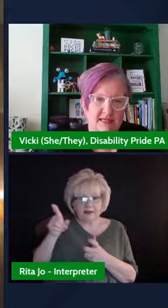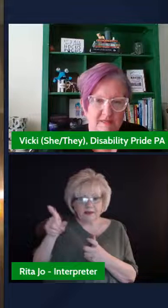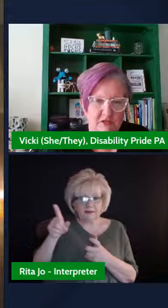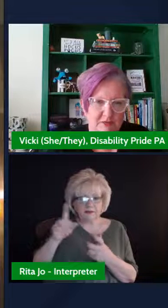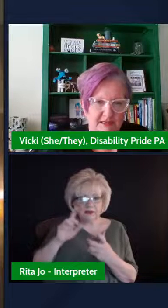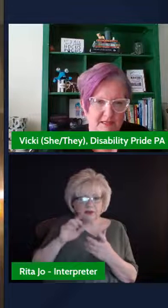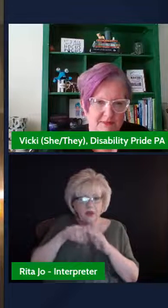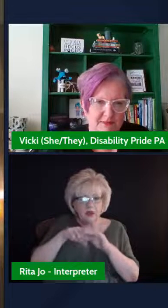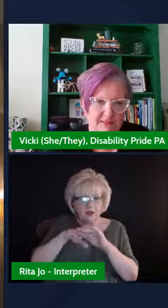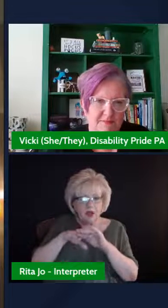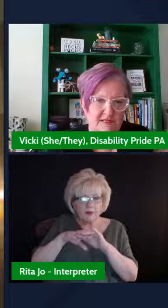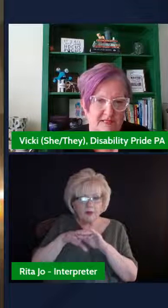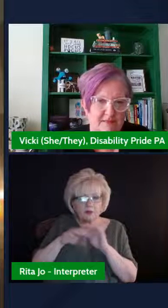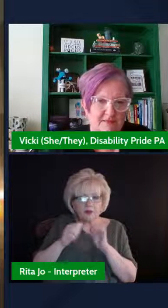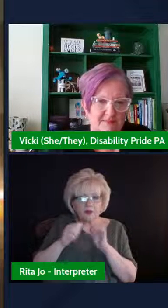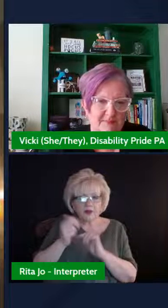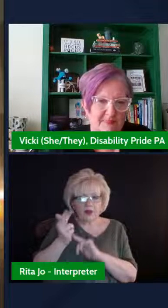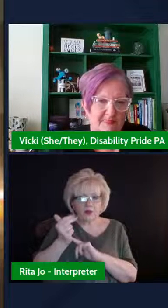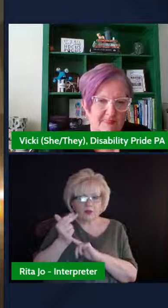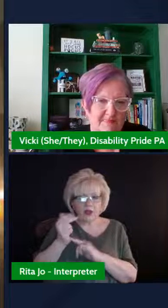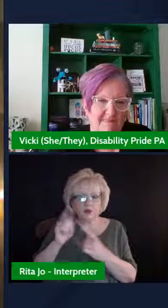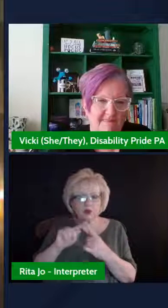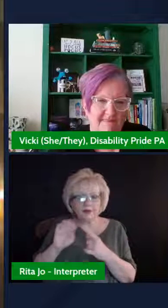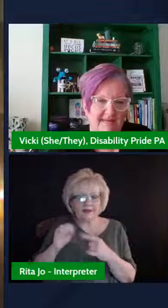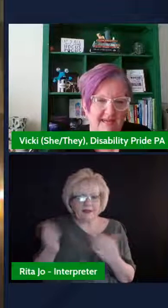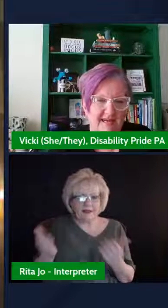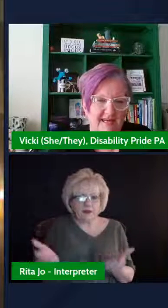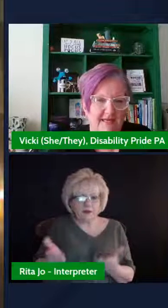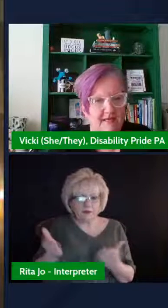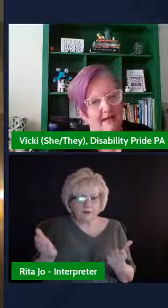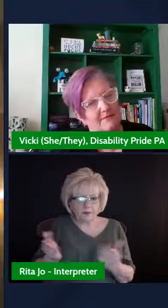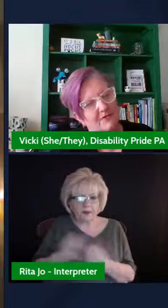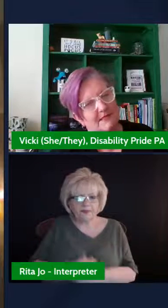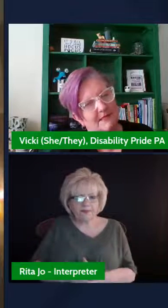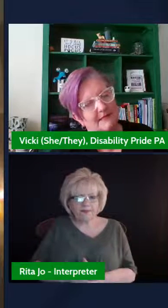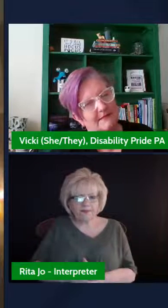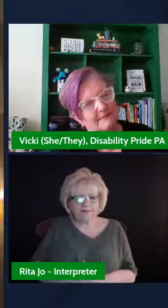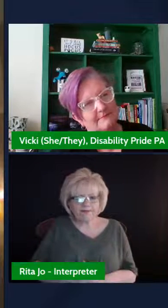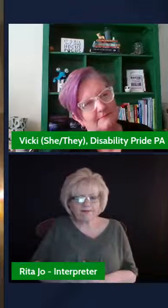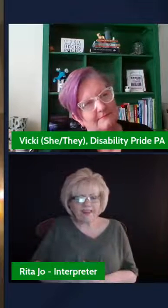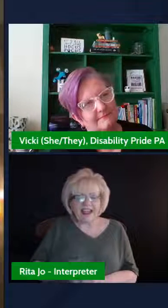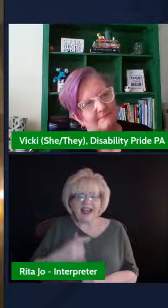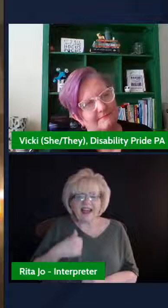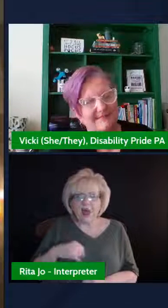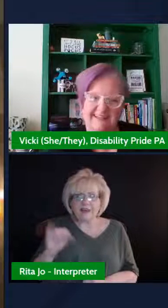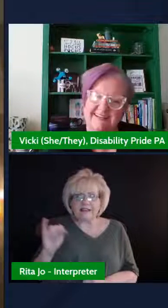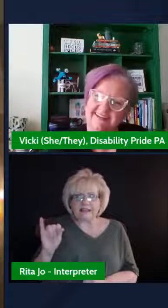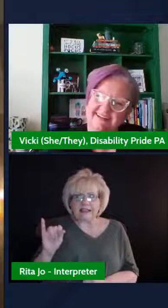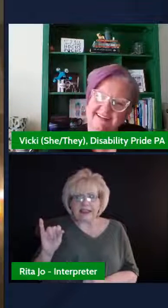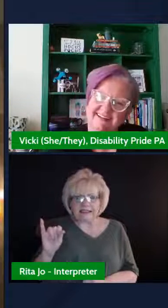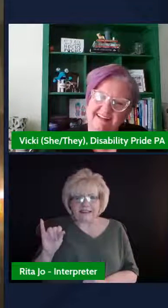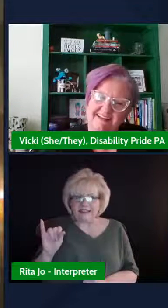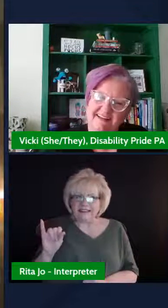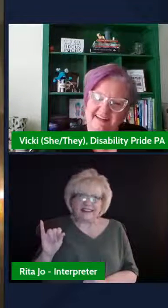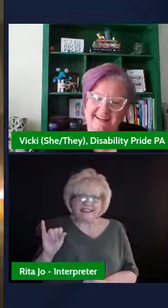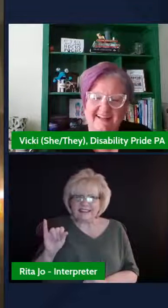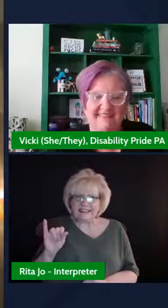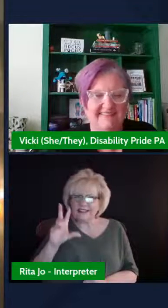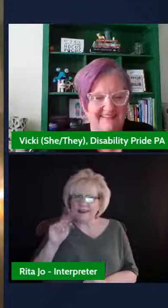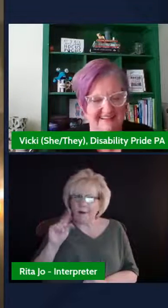by getting him a hotel so he could be here. And I was just like, That's not